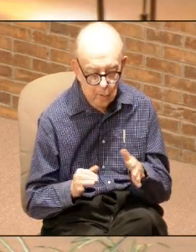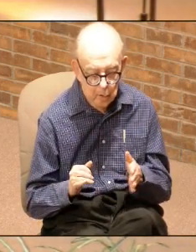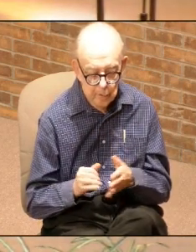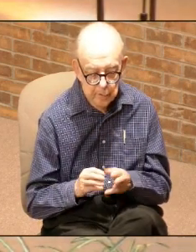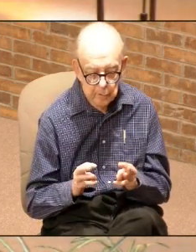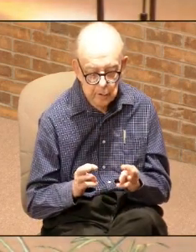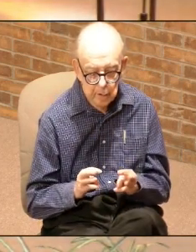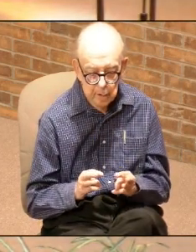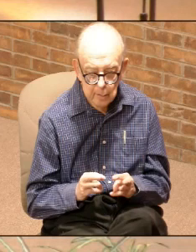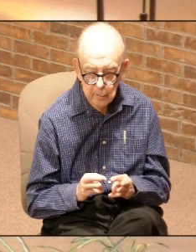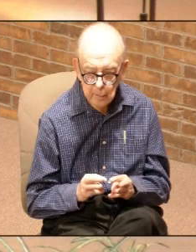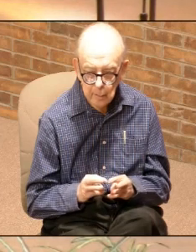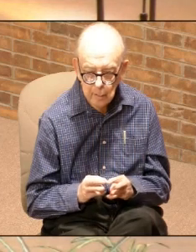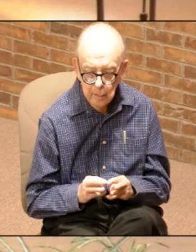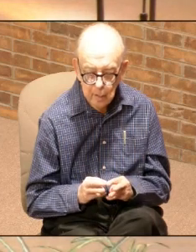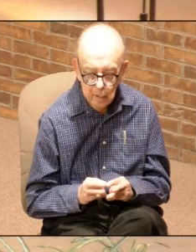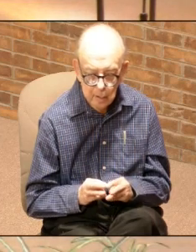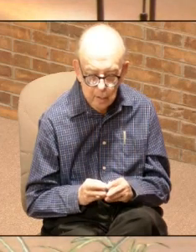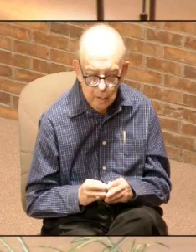way.